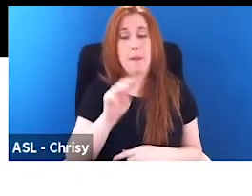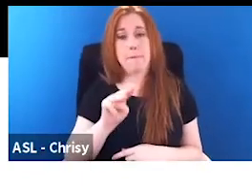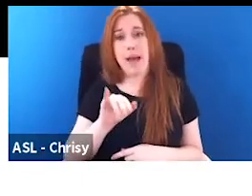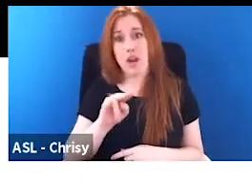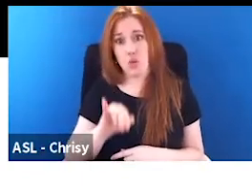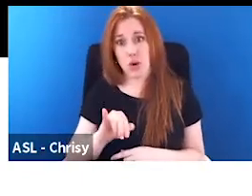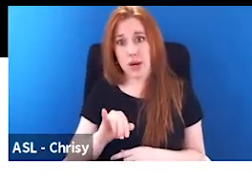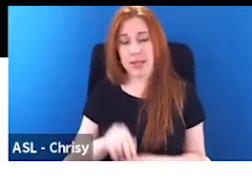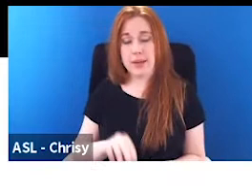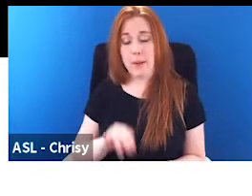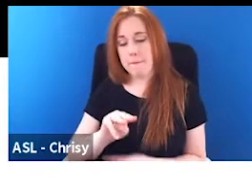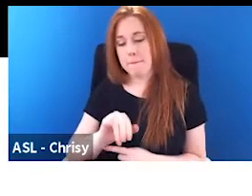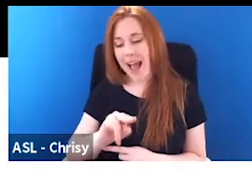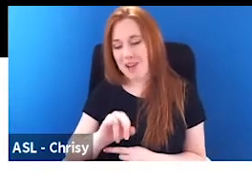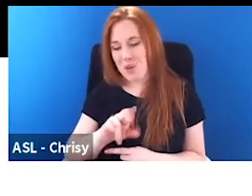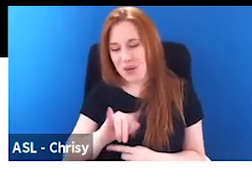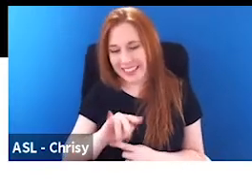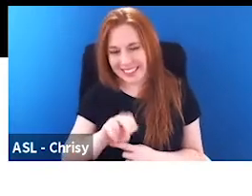slide.